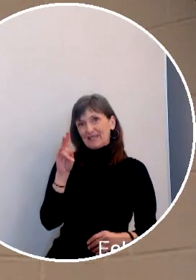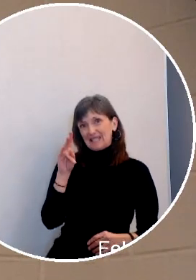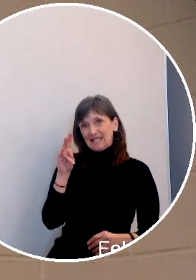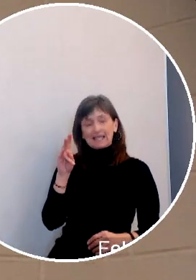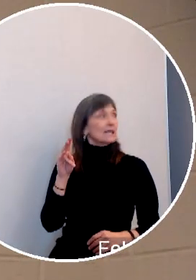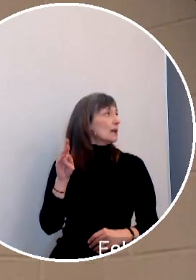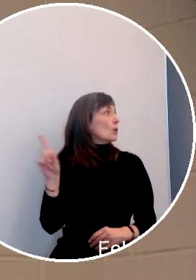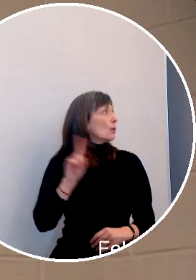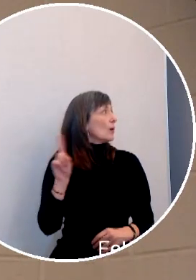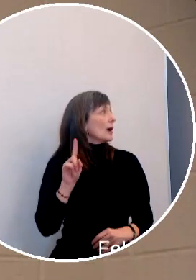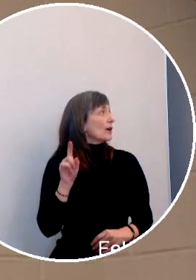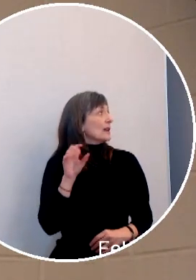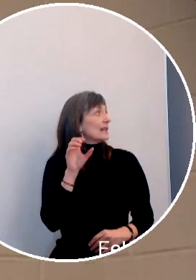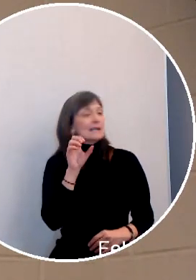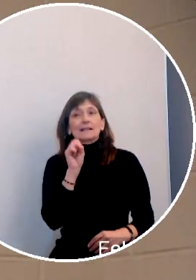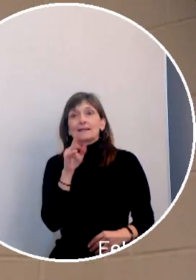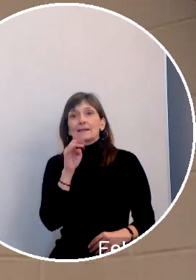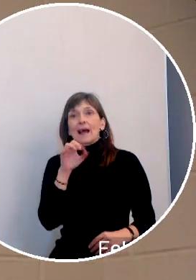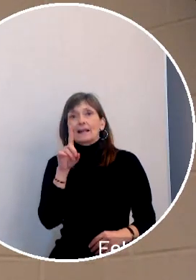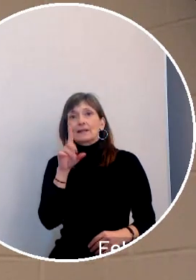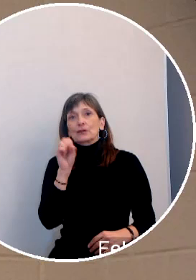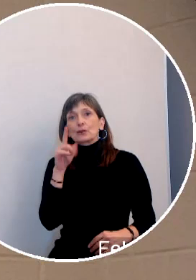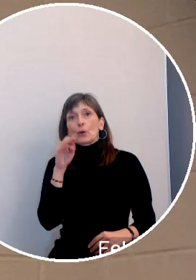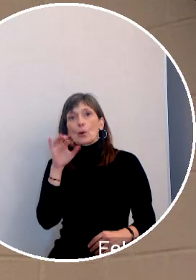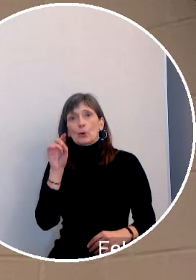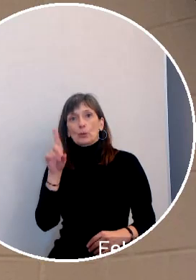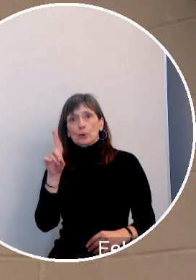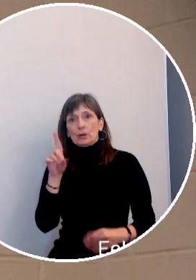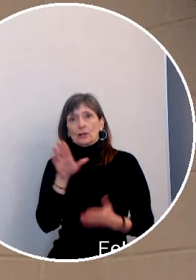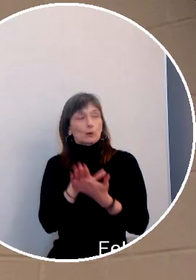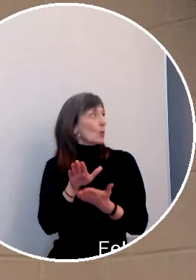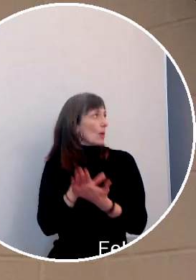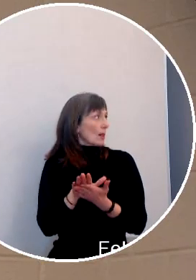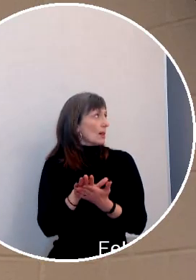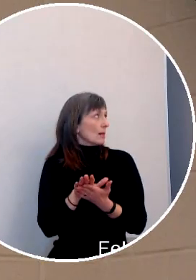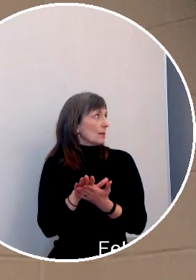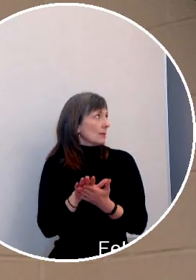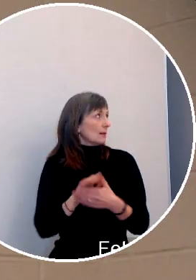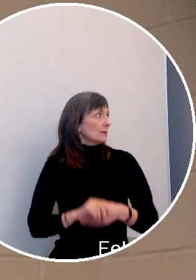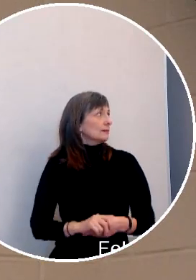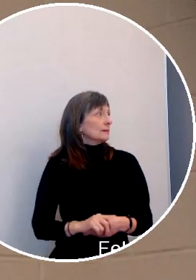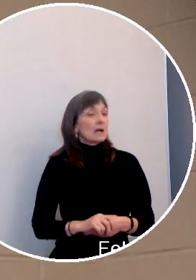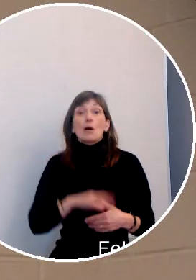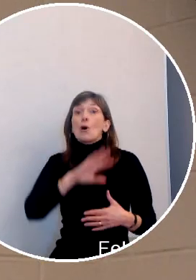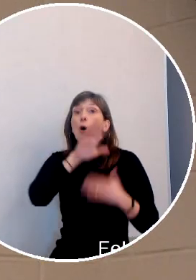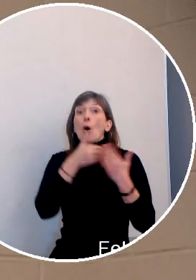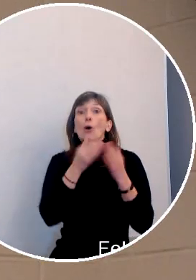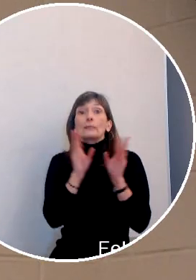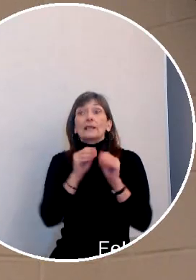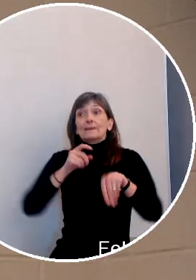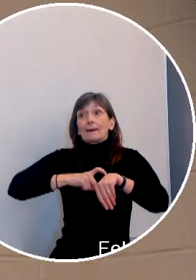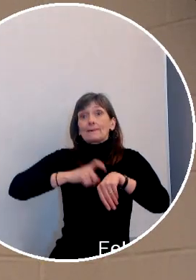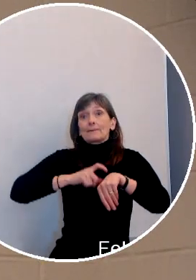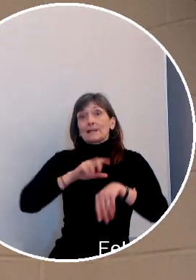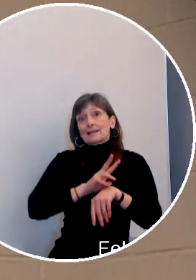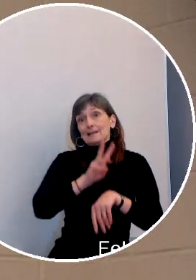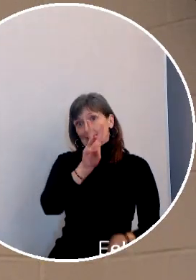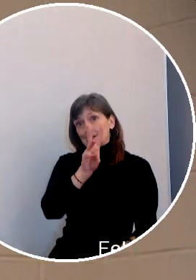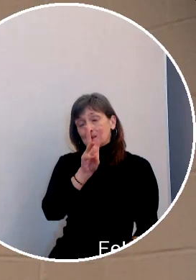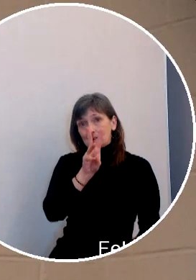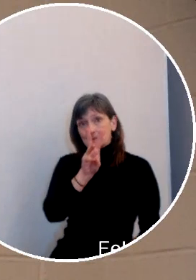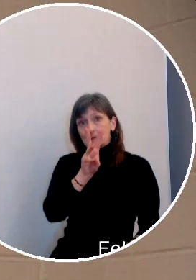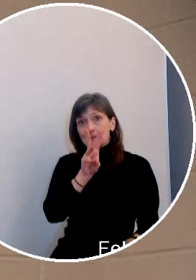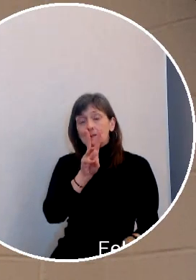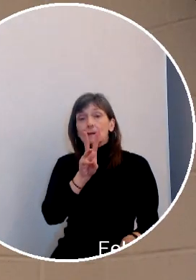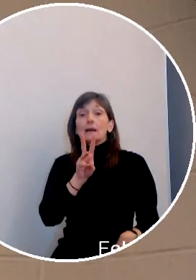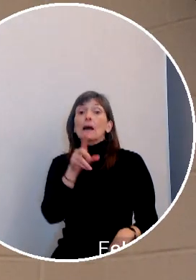Sandstone Academy right in Ladle Cove. The meetings will all take place at 6 p.m., at which point there